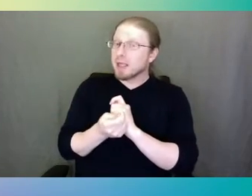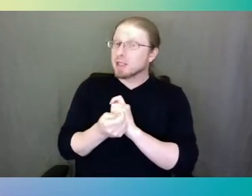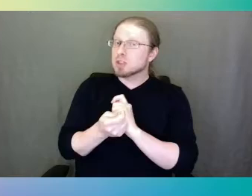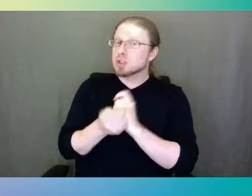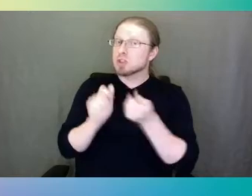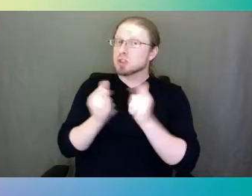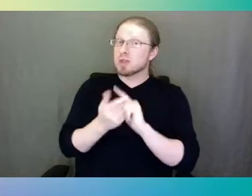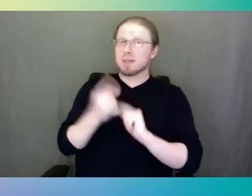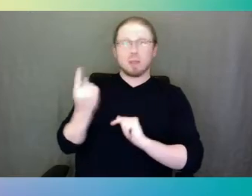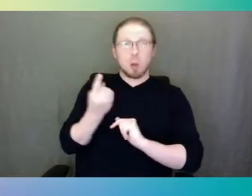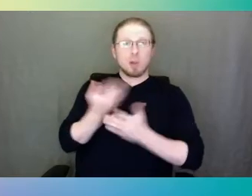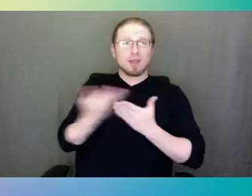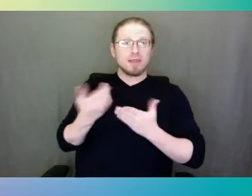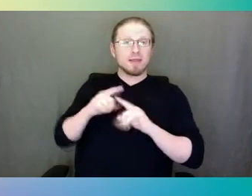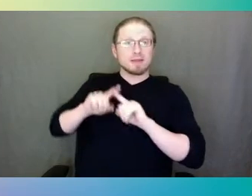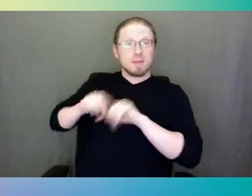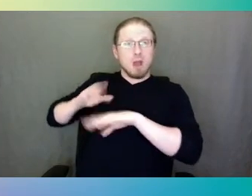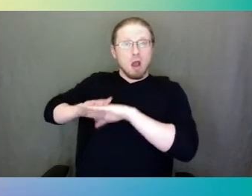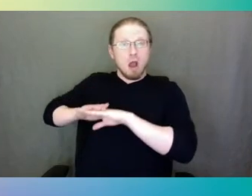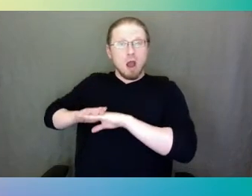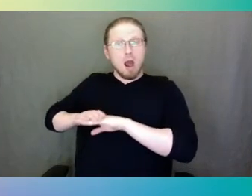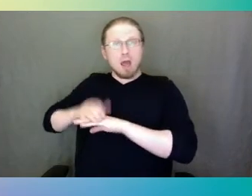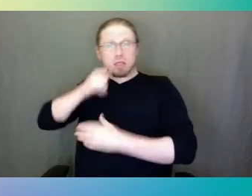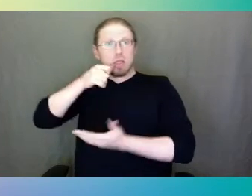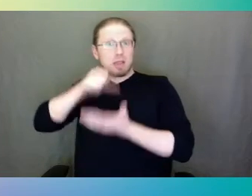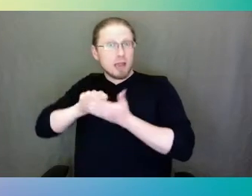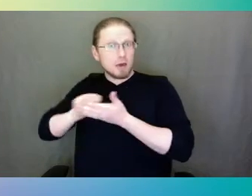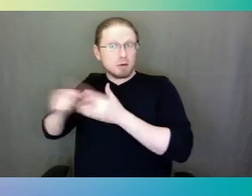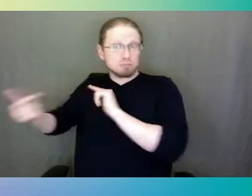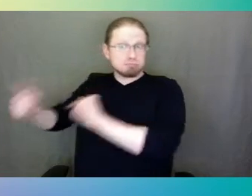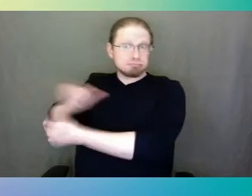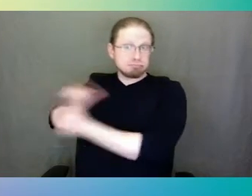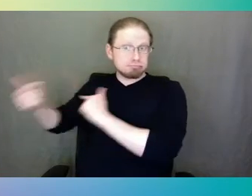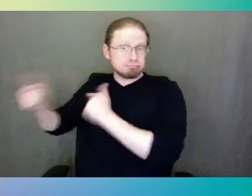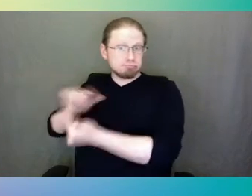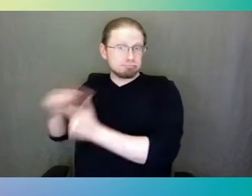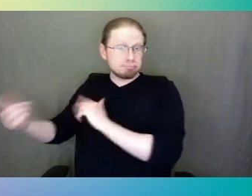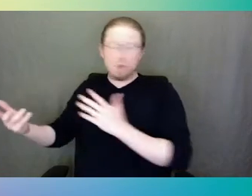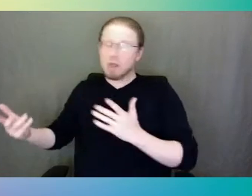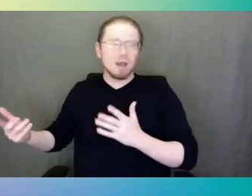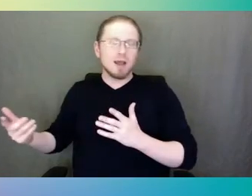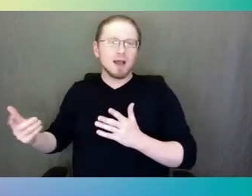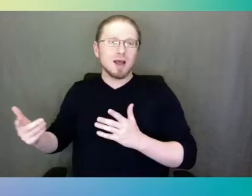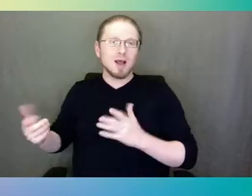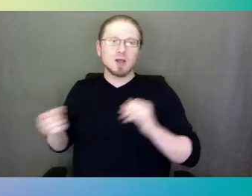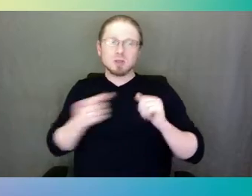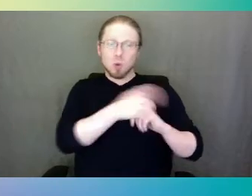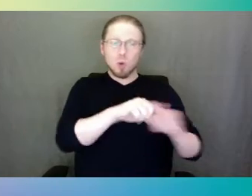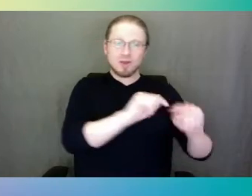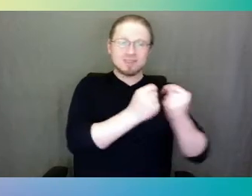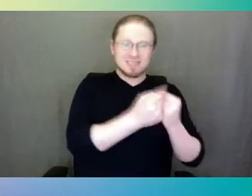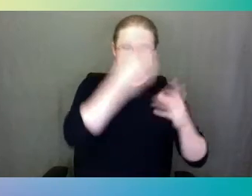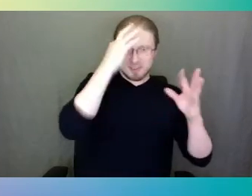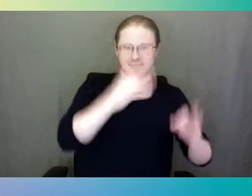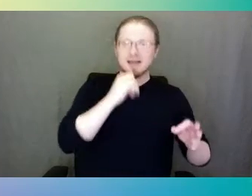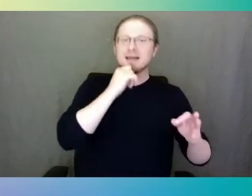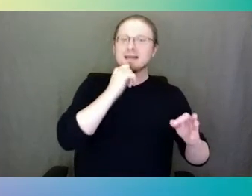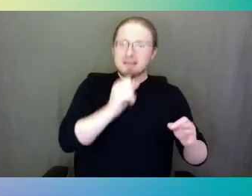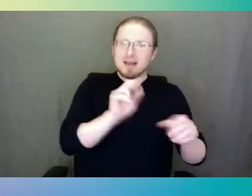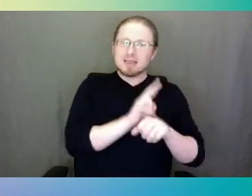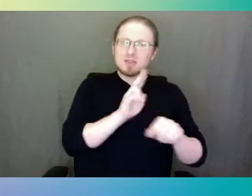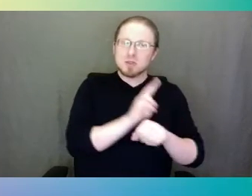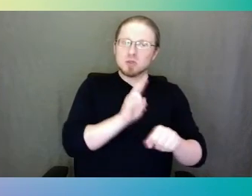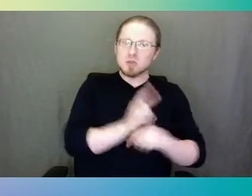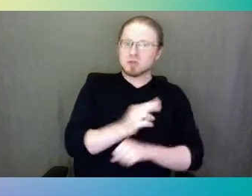letter exchange from David 12 years before that. And so they decided not to use those who participate in homosexual